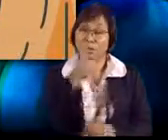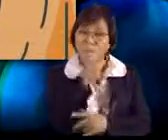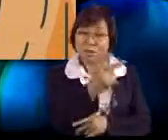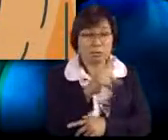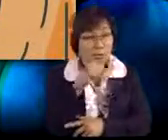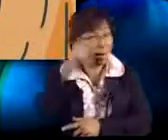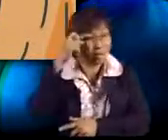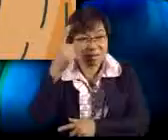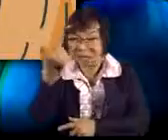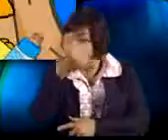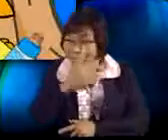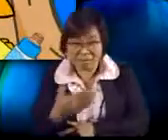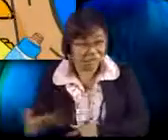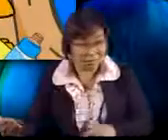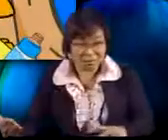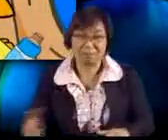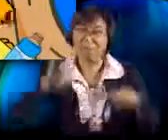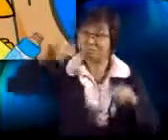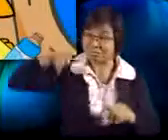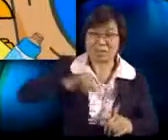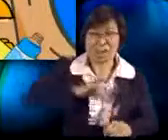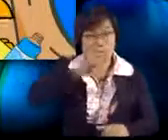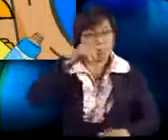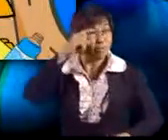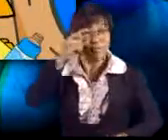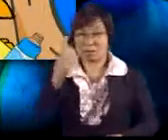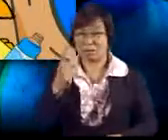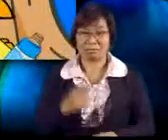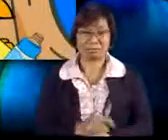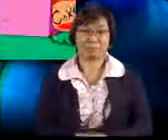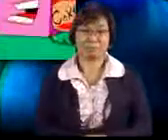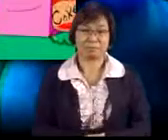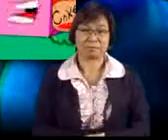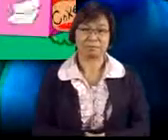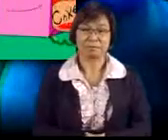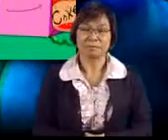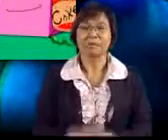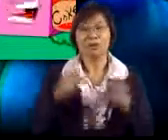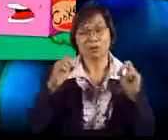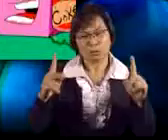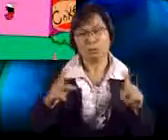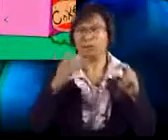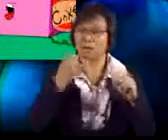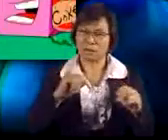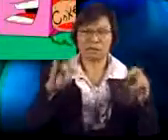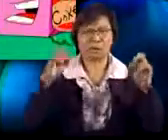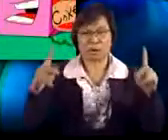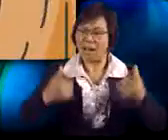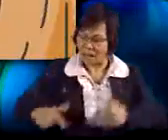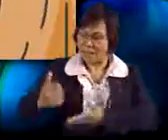don't understand anything. Yes, I don't understand. It's okay. Let us help